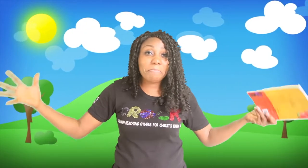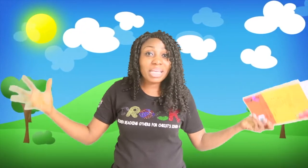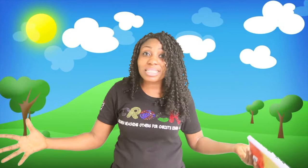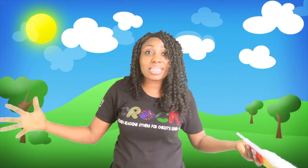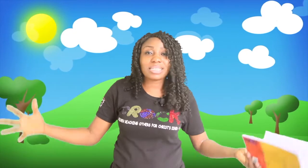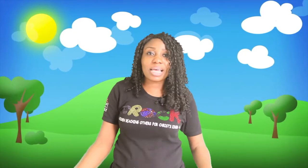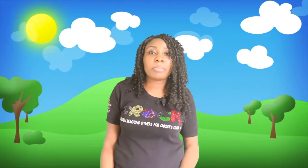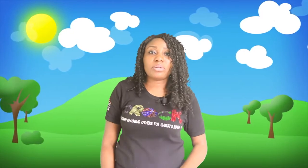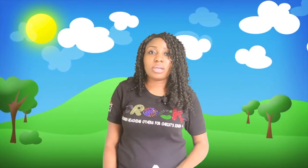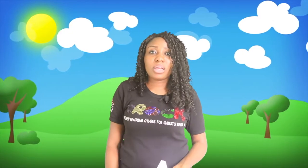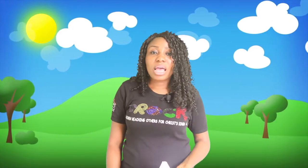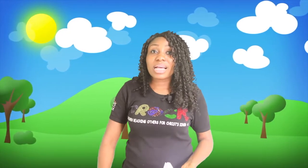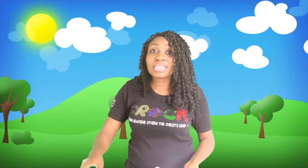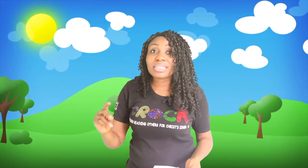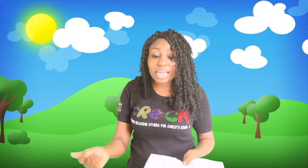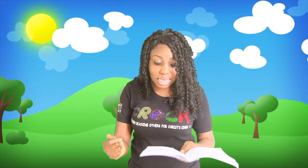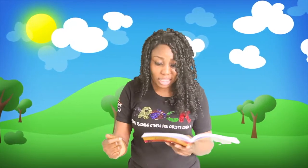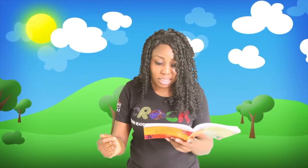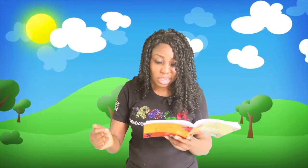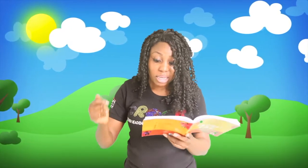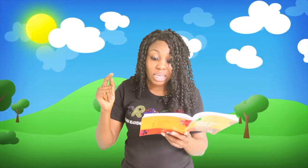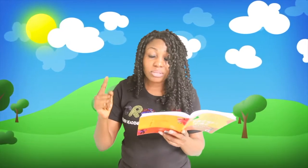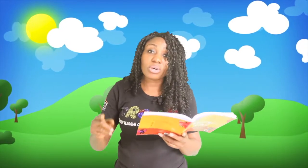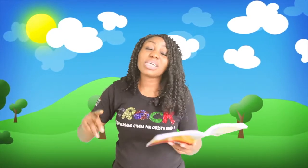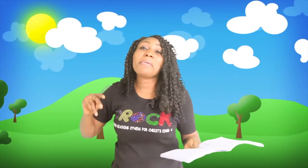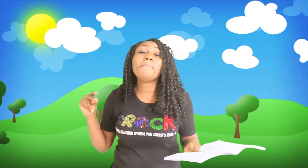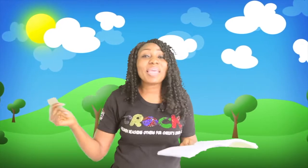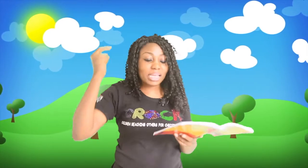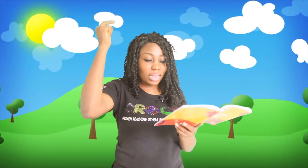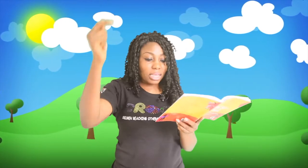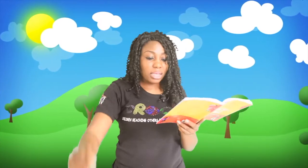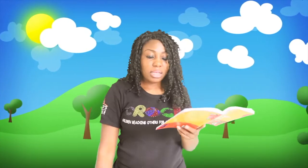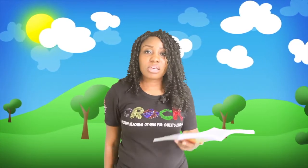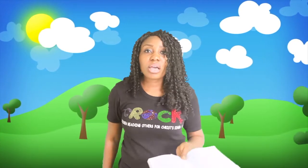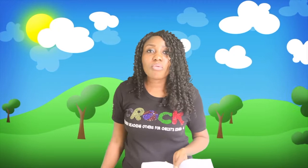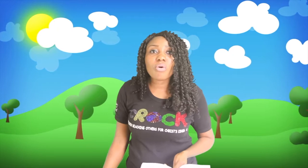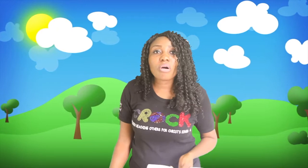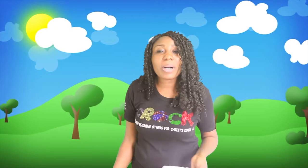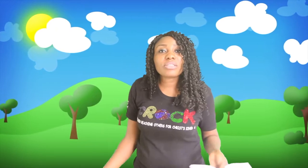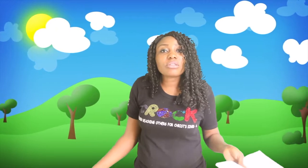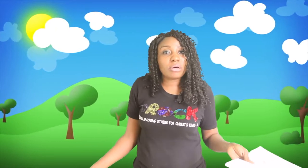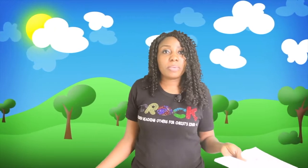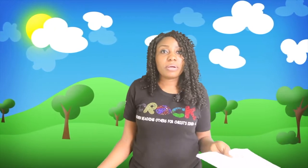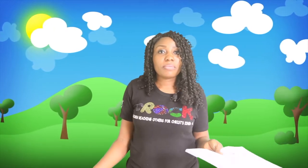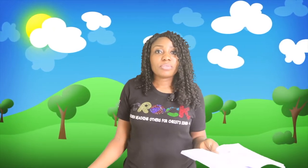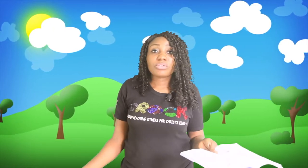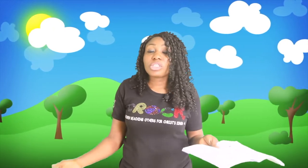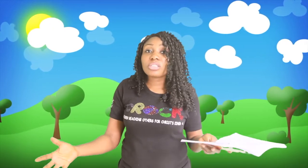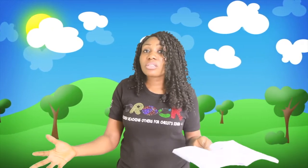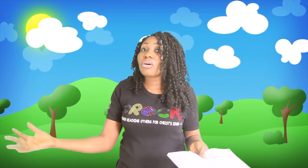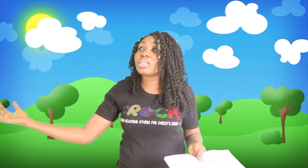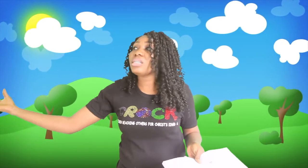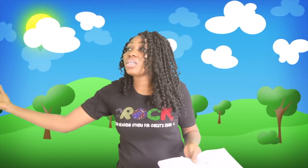happen, amazing things happen. As he said that, guess what? Immediately, the girl woke up and stood up.